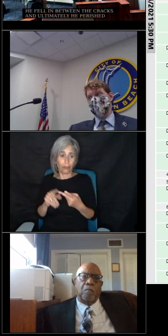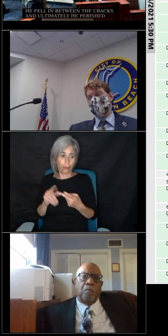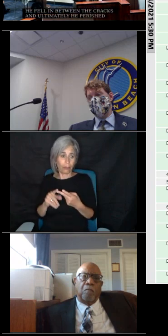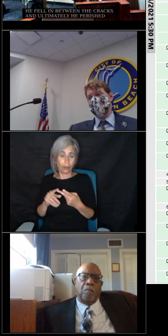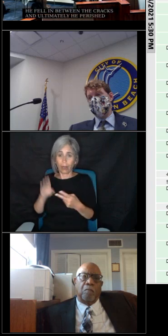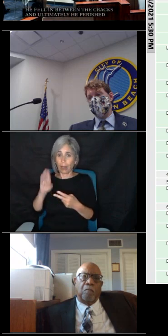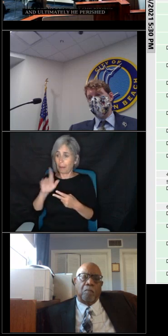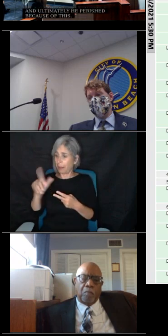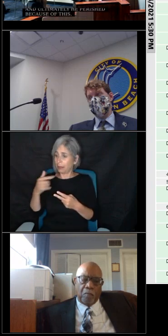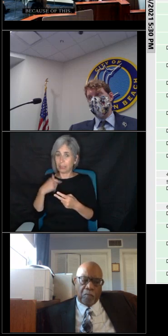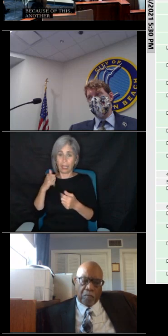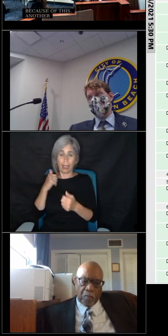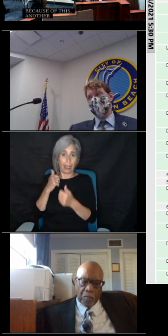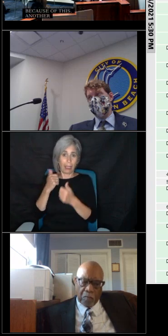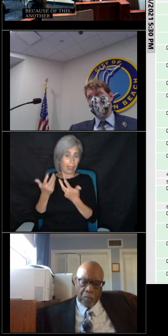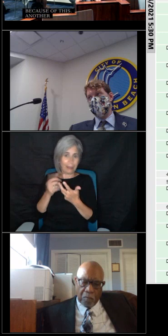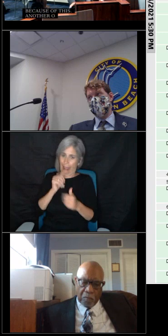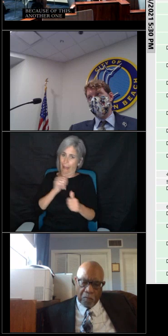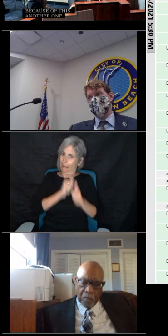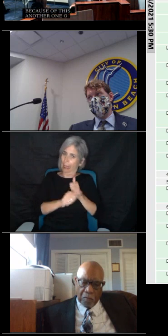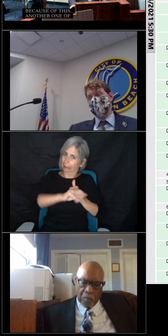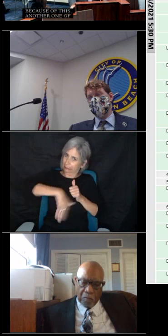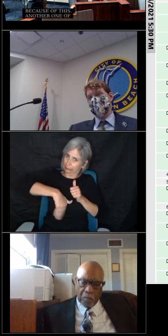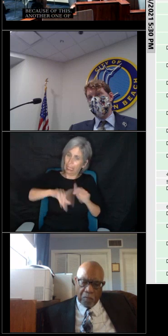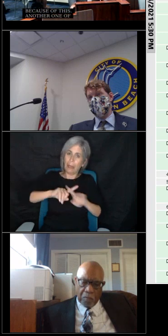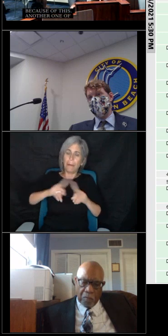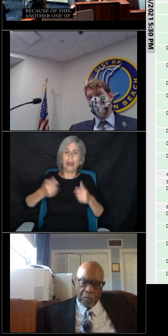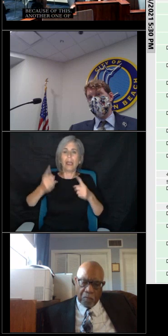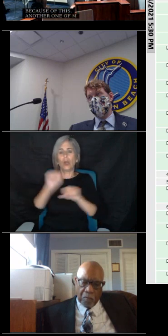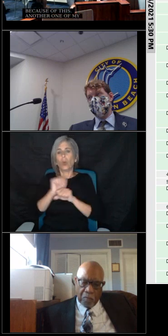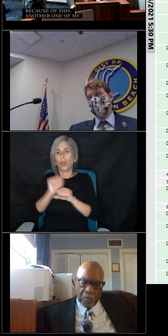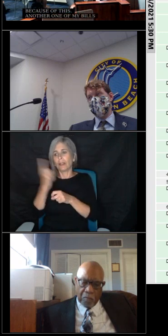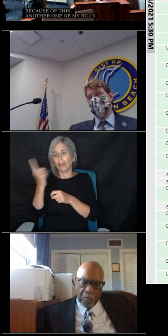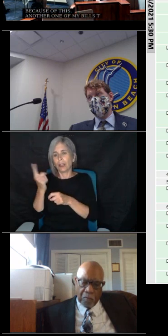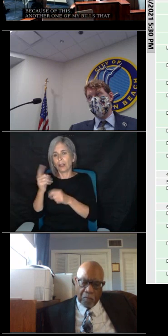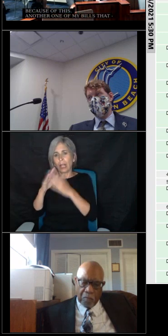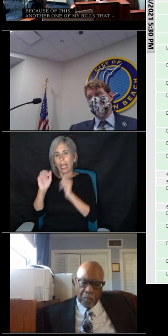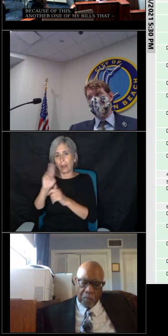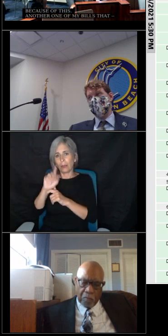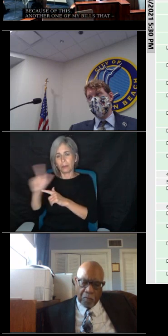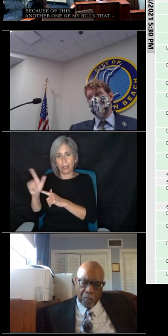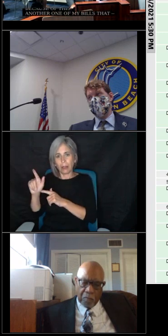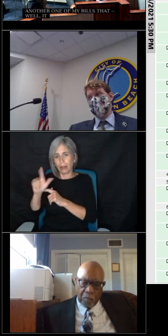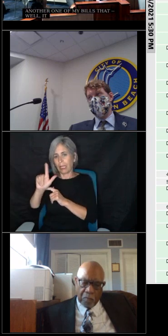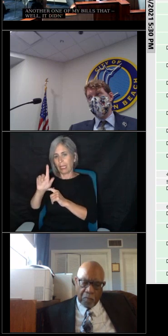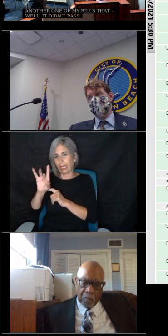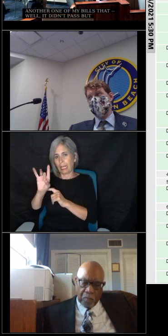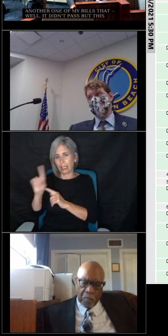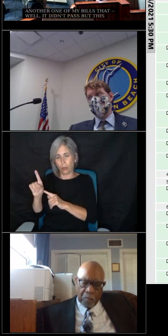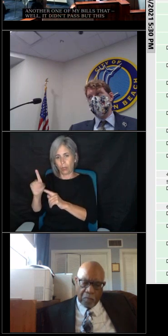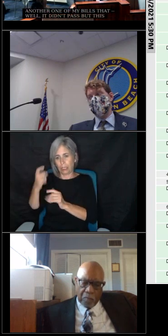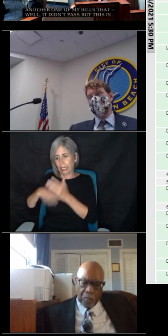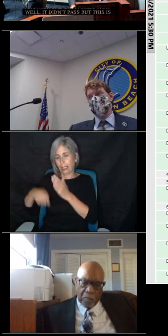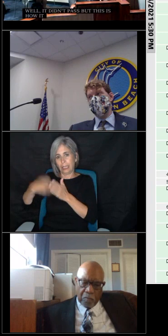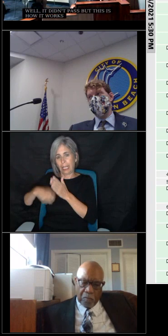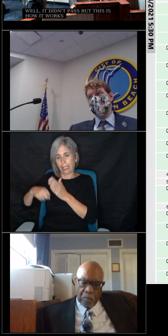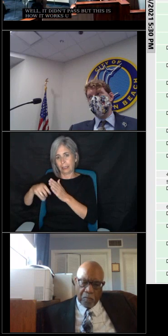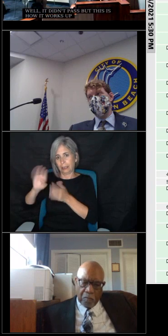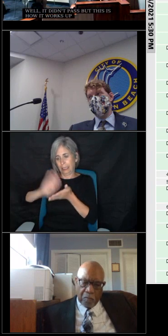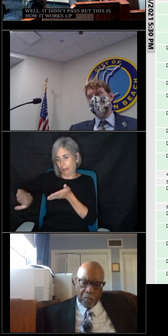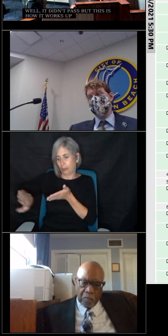bills that, well, it didn't pass it, but this is how it works up there. It was House Bill 81. It's called the Sales Tax Exemption, and